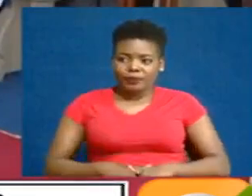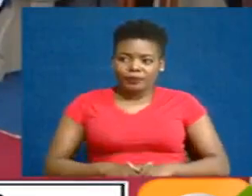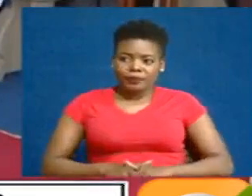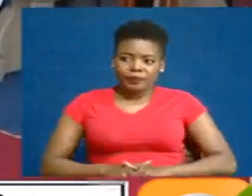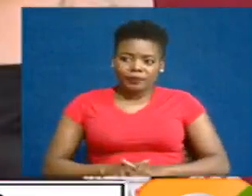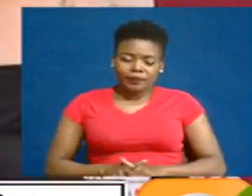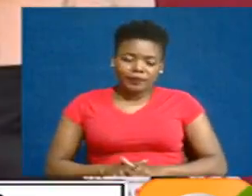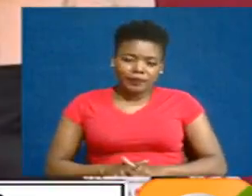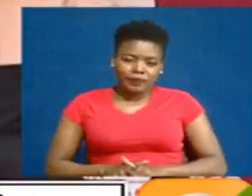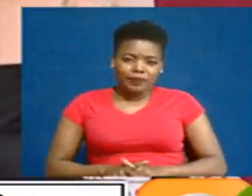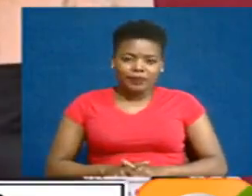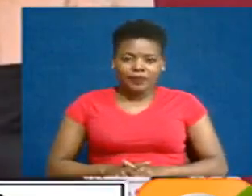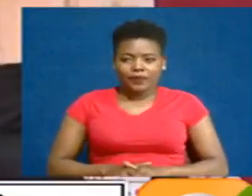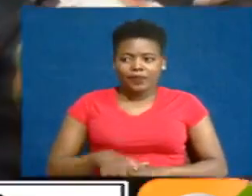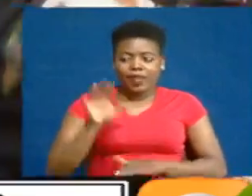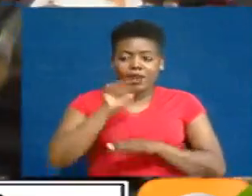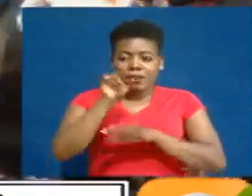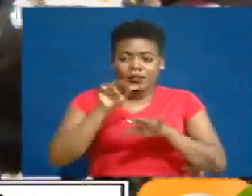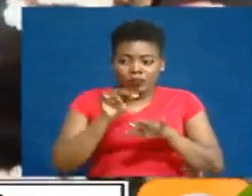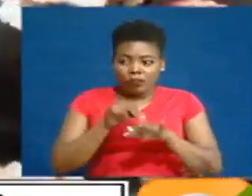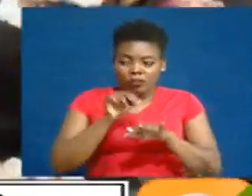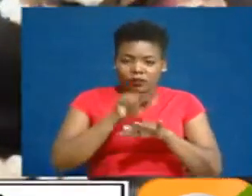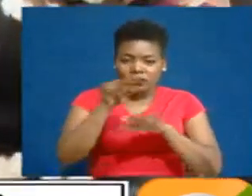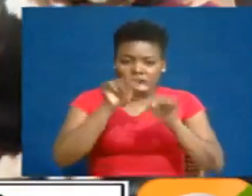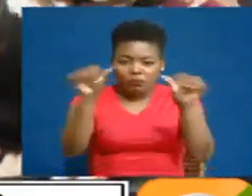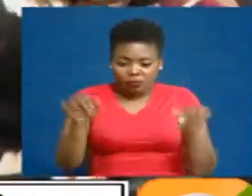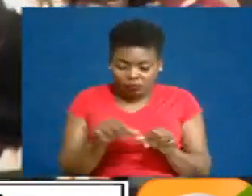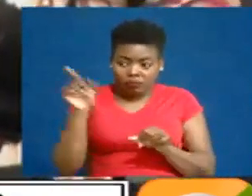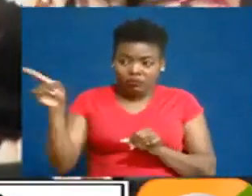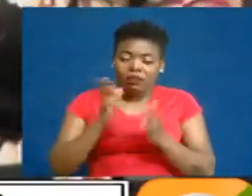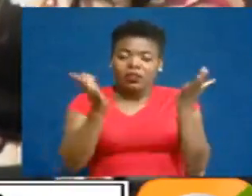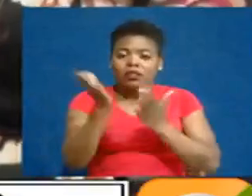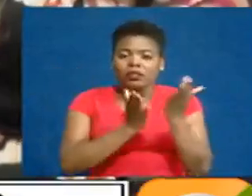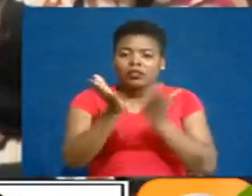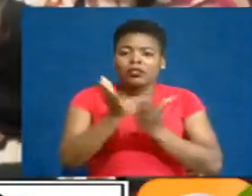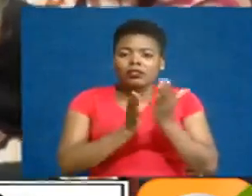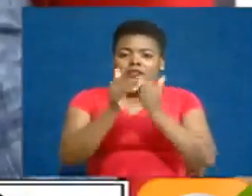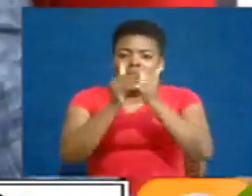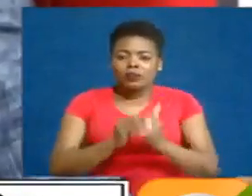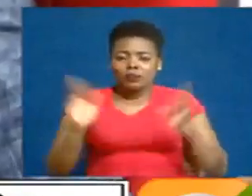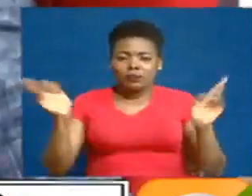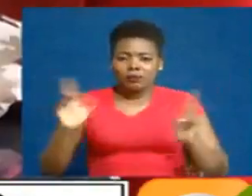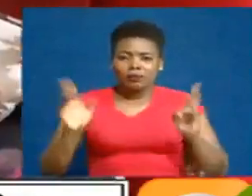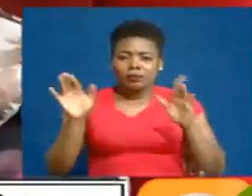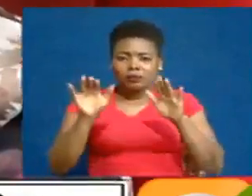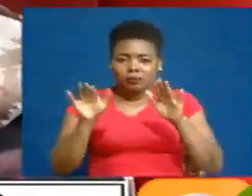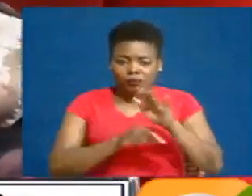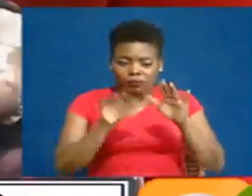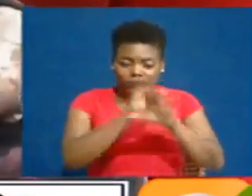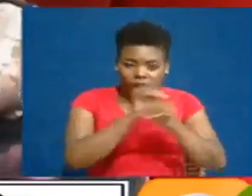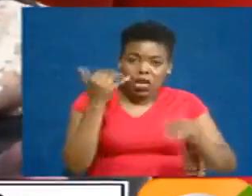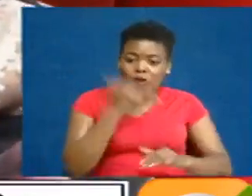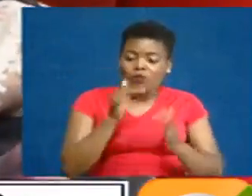The prayer venue is dubbed the National Altar, having been established by the first deputy presidential couple, William and Rachel Ruto,